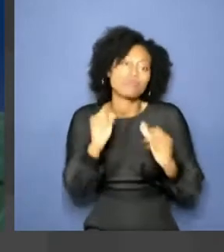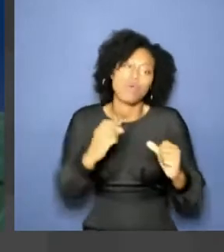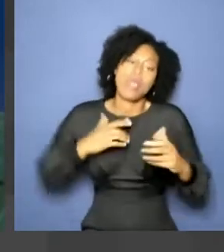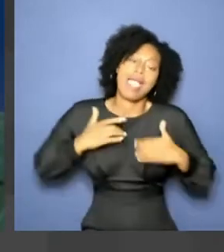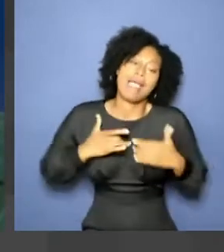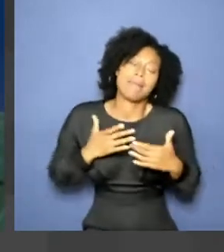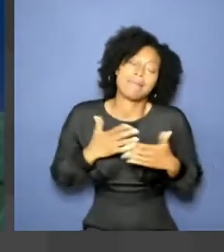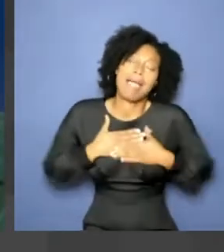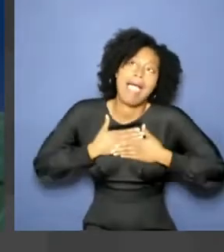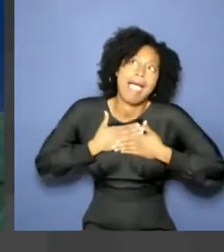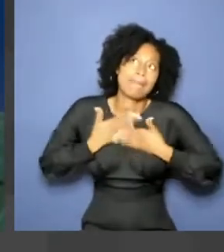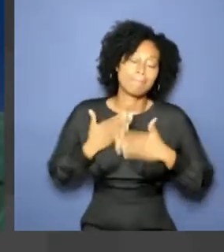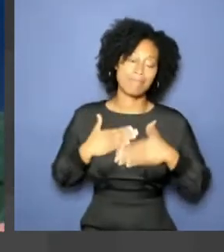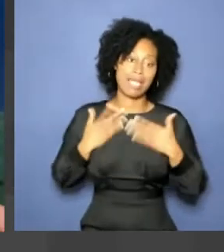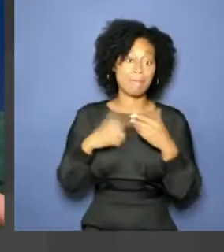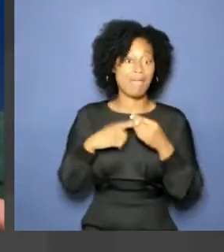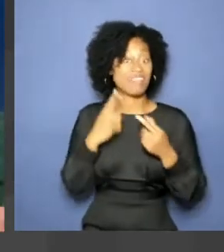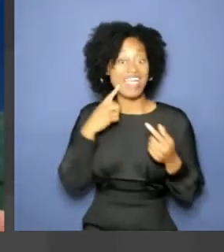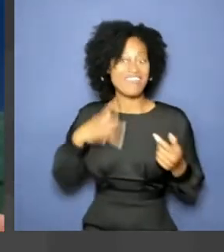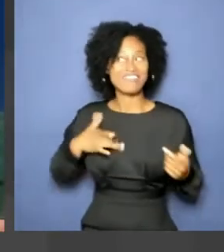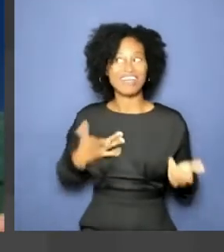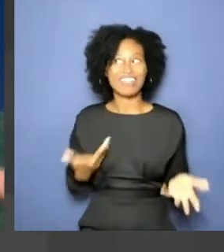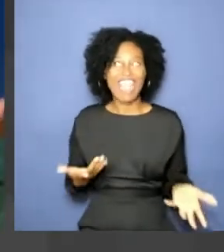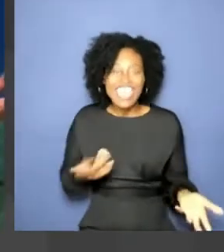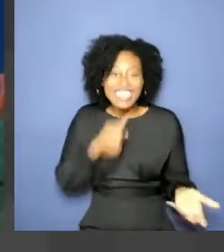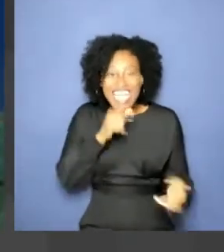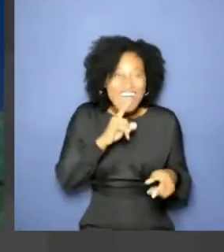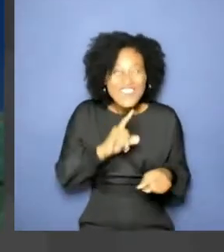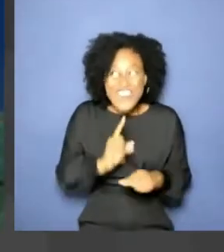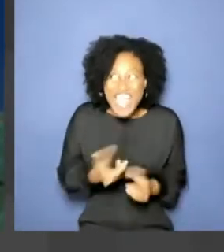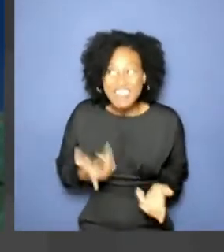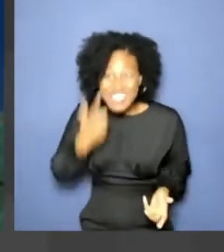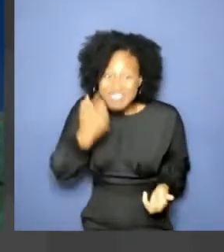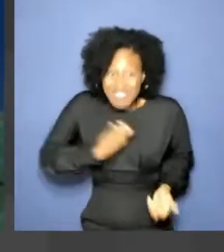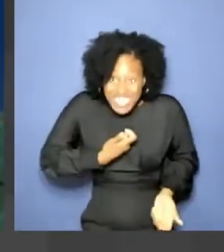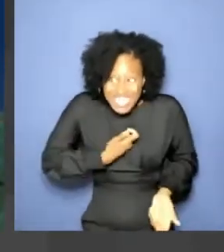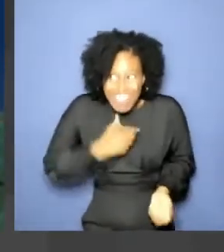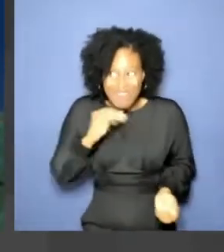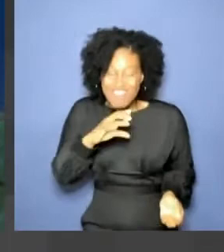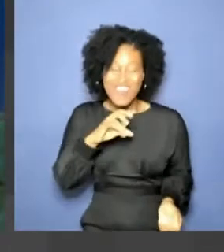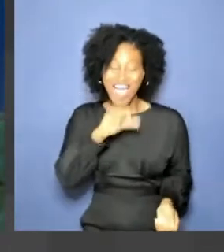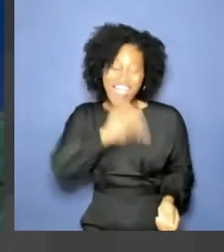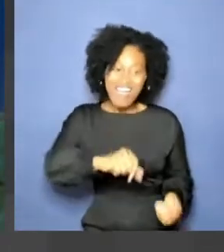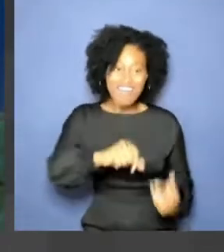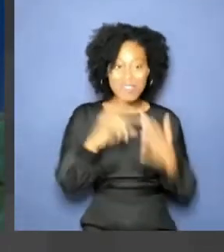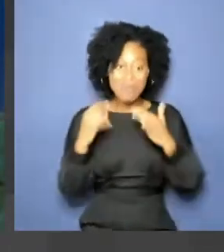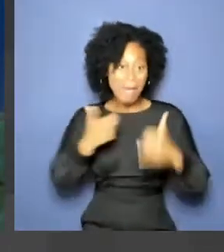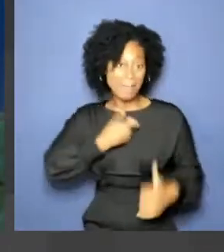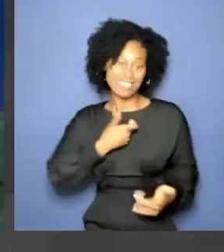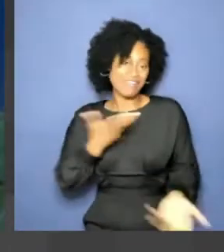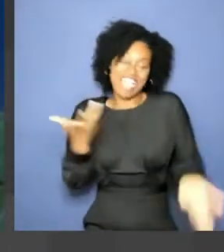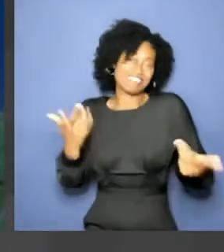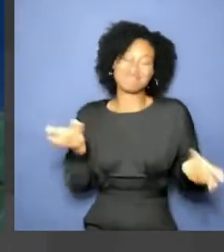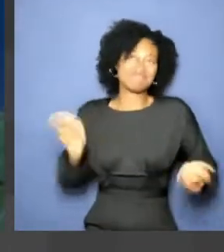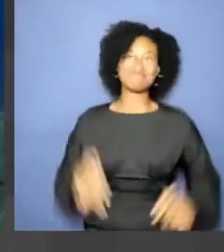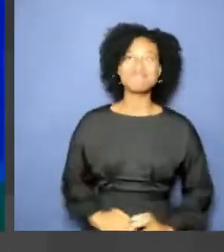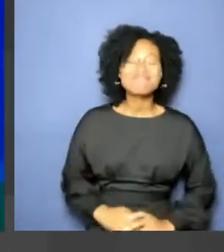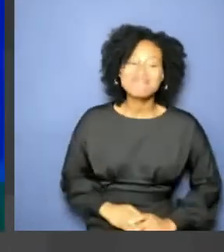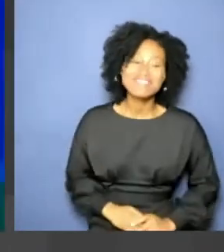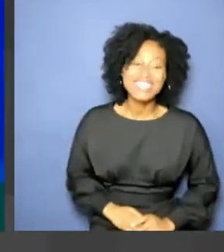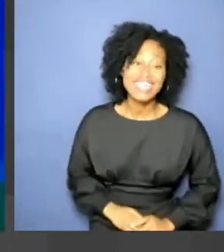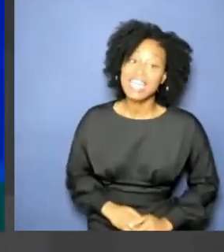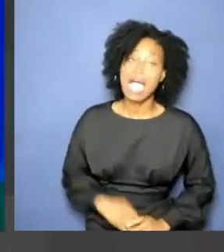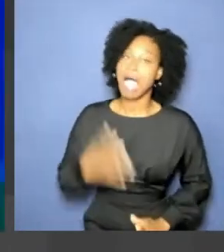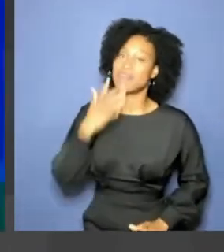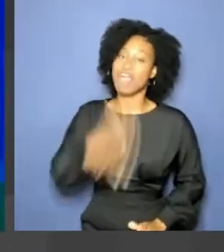quite surreal because I also used to be a Minecraft player and love this game, and Yeah, I'm very happy and lucky to be